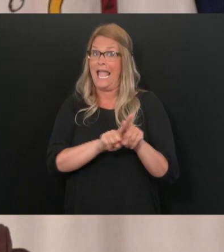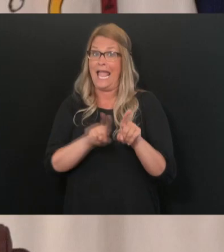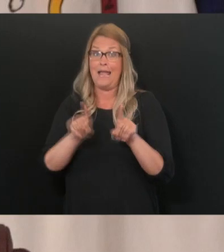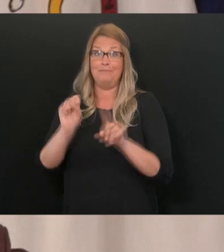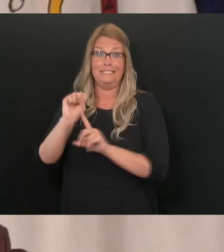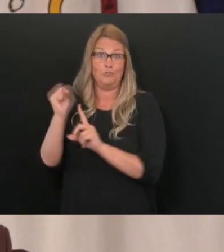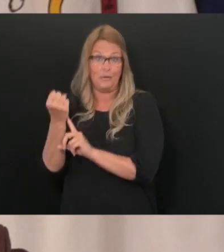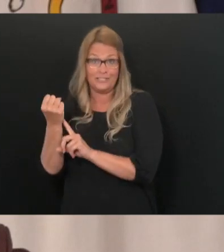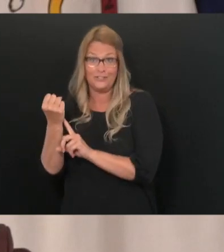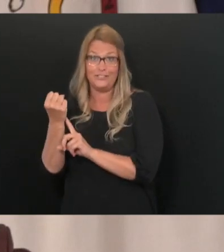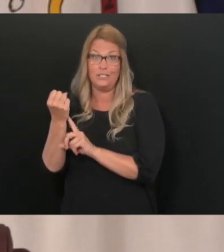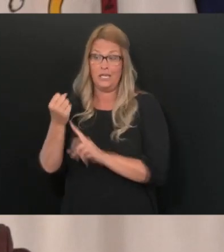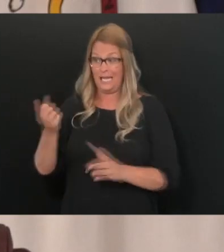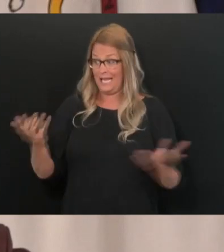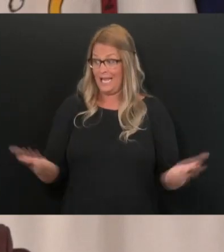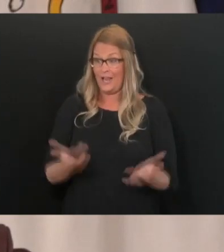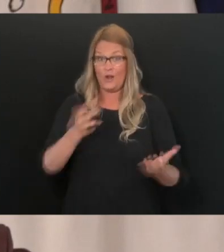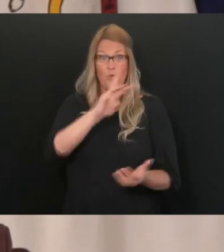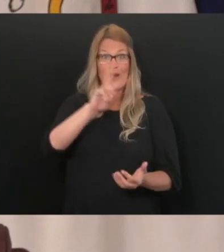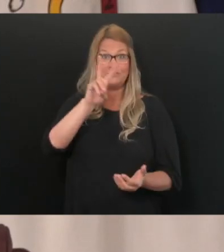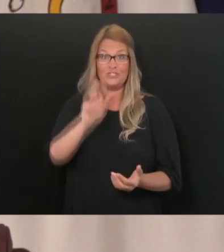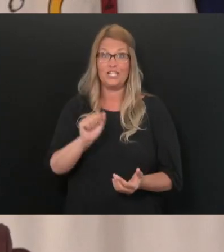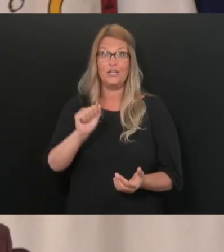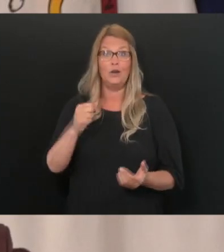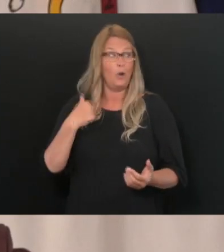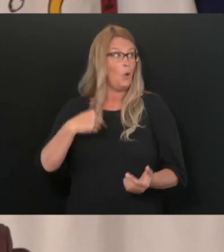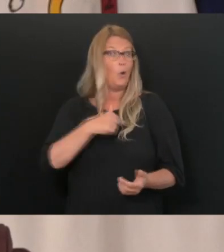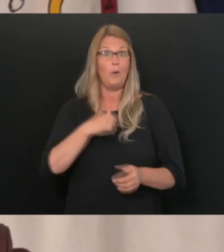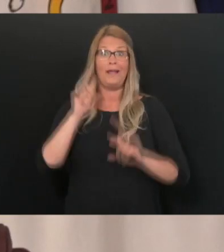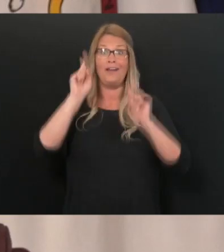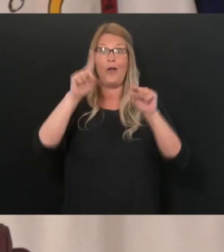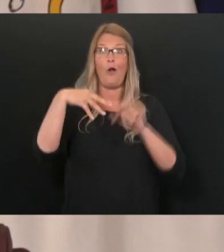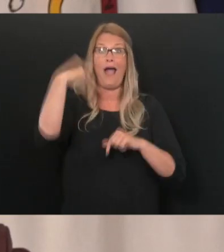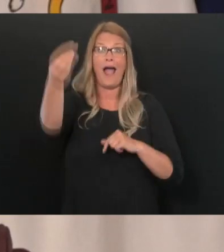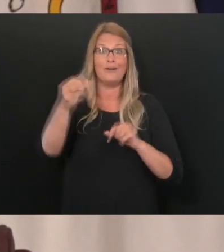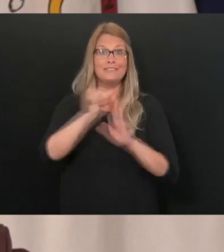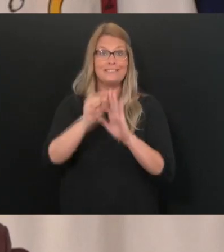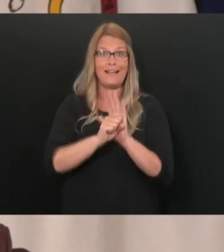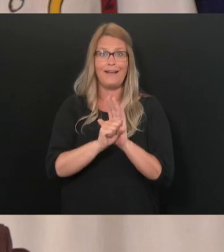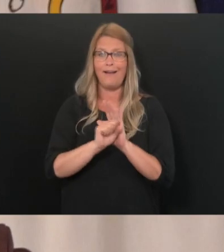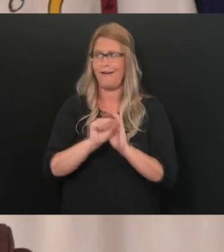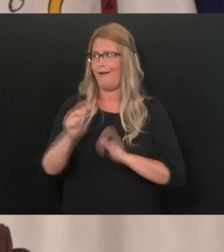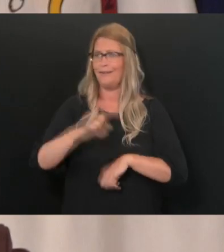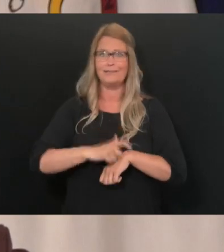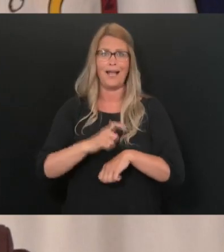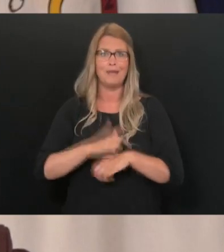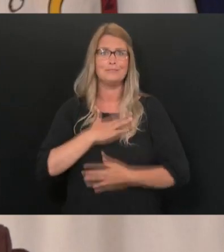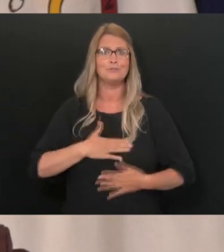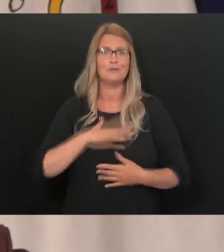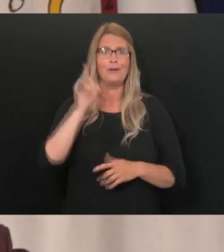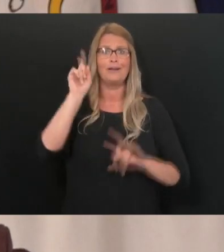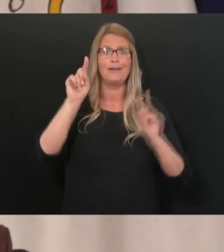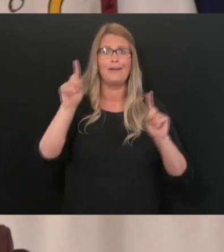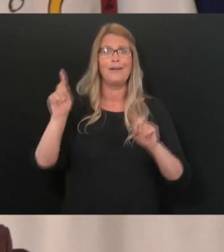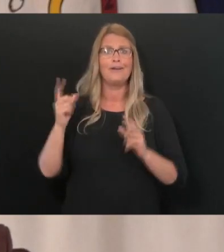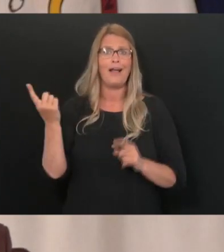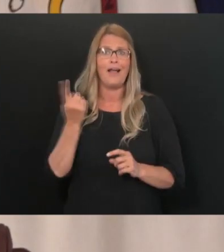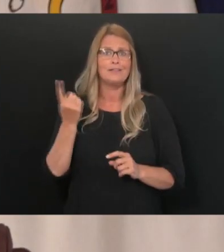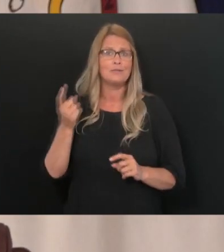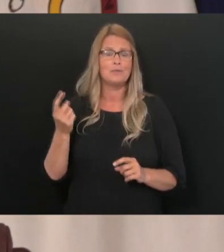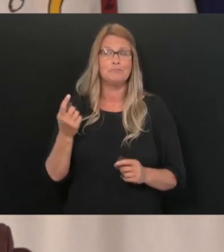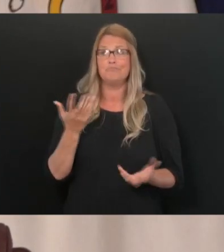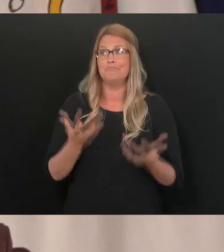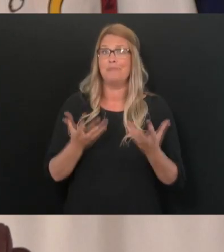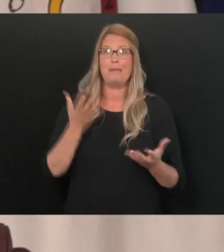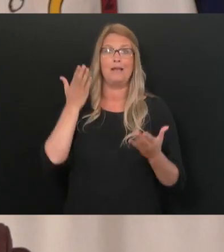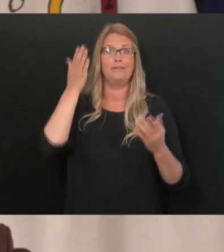because we as West Virginia travels to other states all the time, and whether it be, going